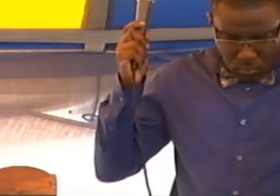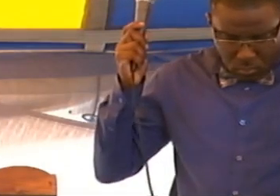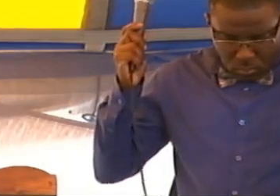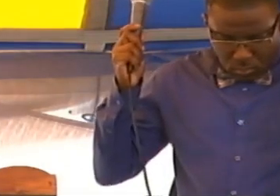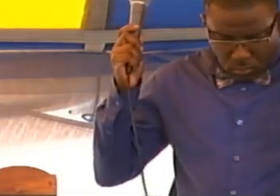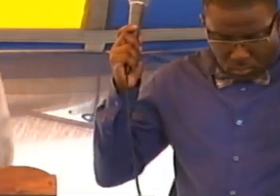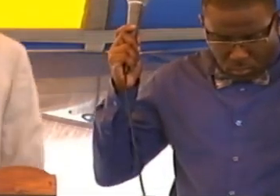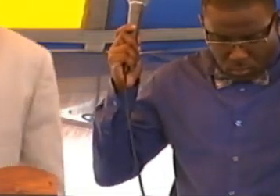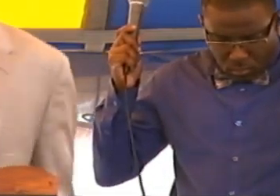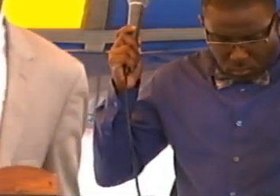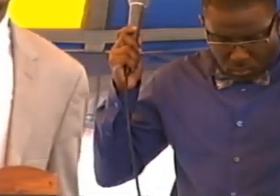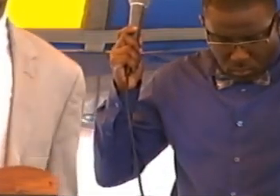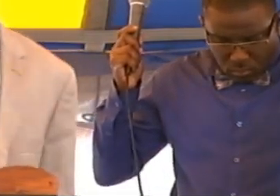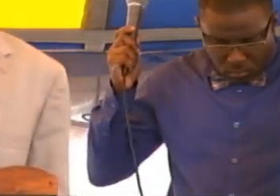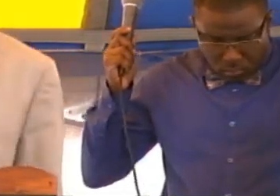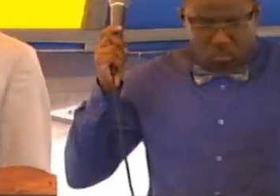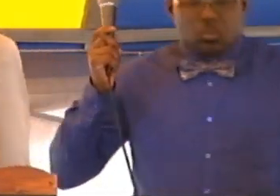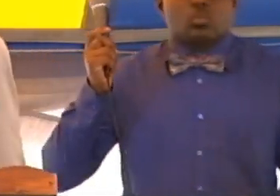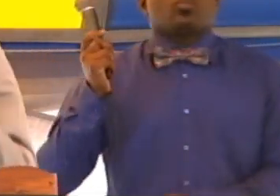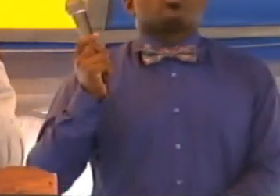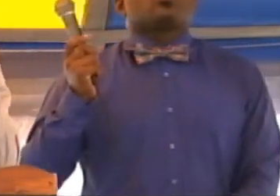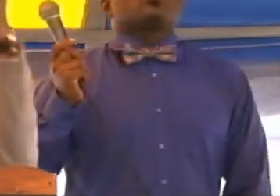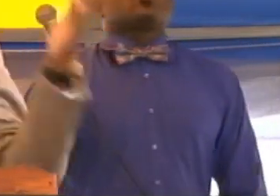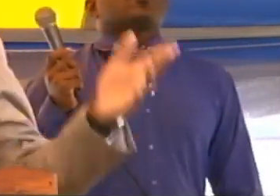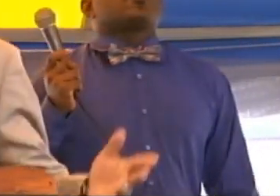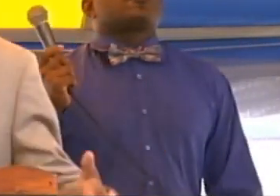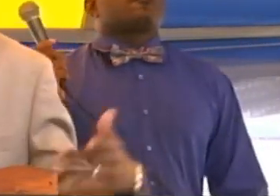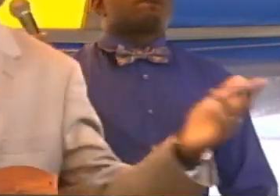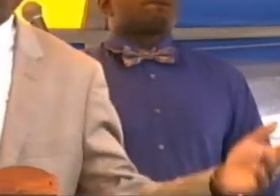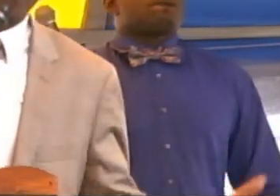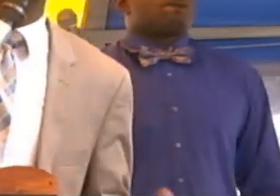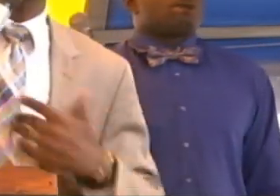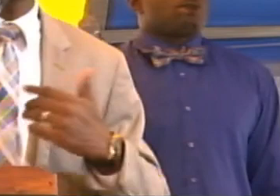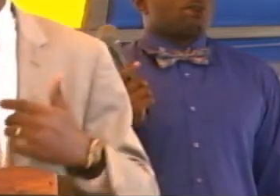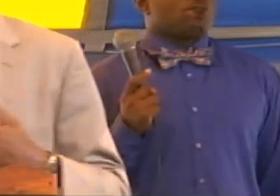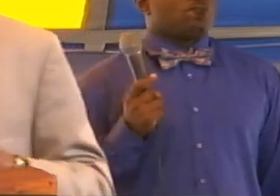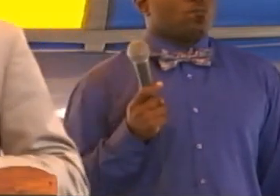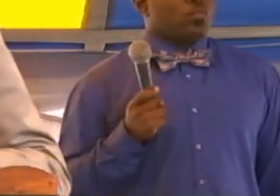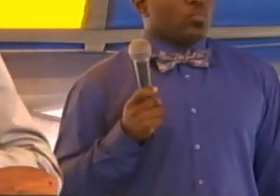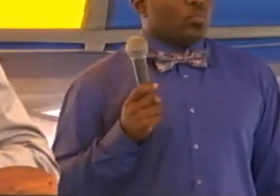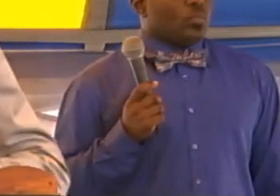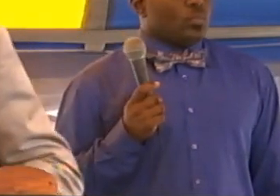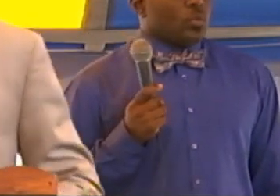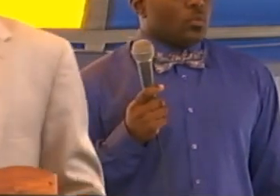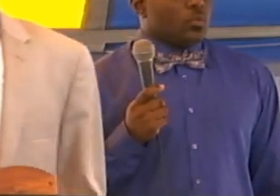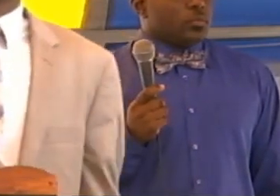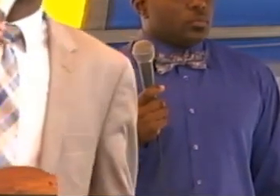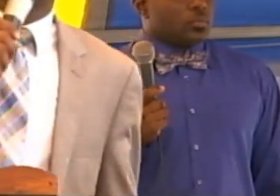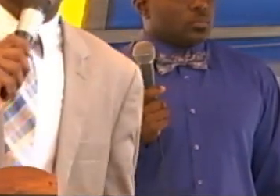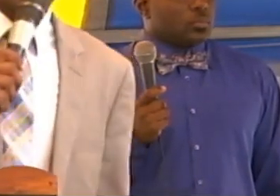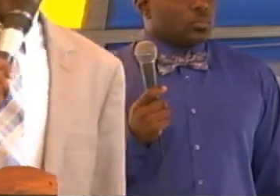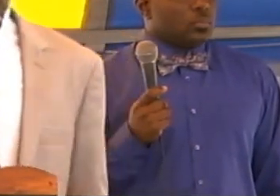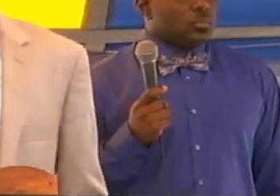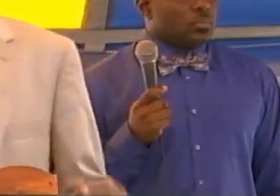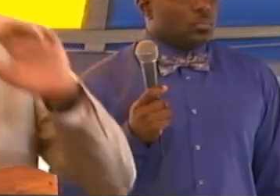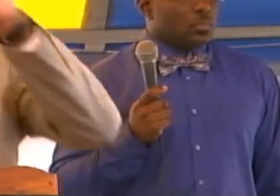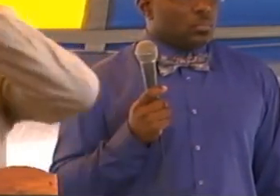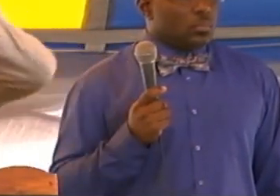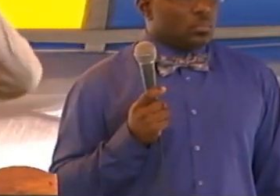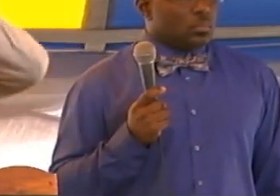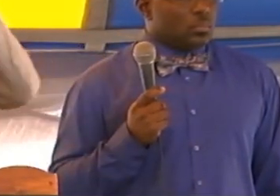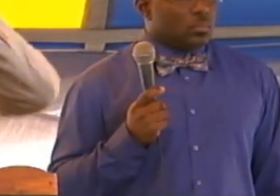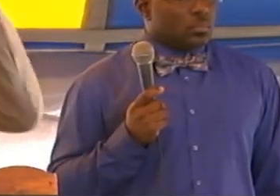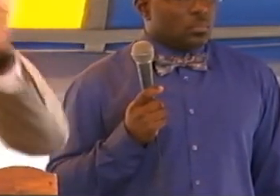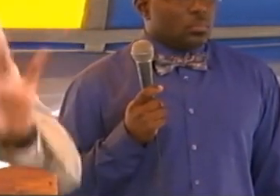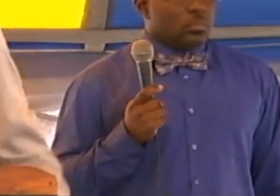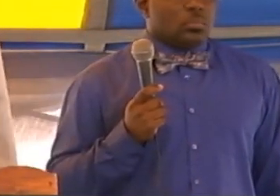Amen. But it probably in her mind, she had some hope. But for me, I am happy that even though I don't